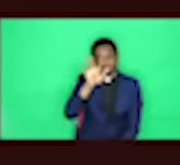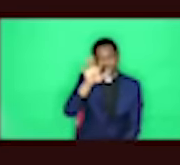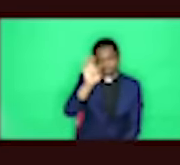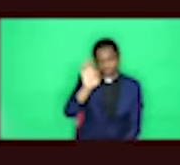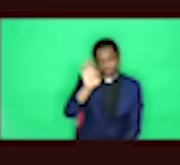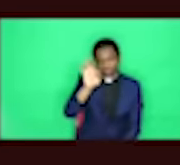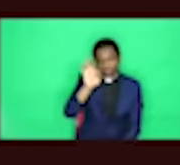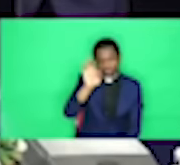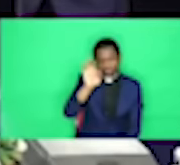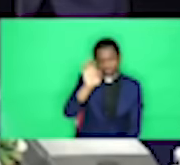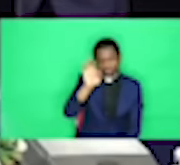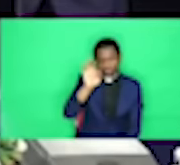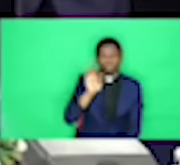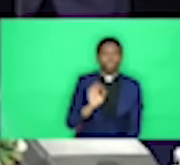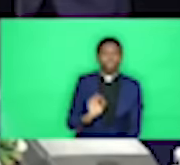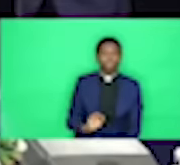59.